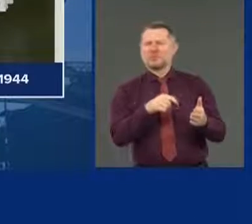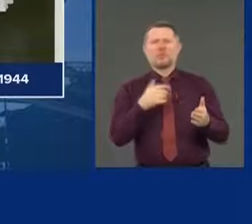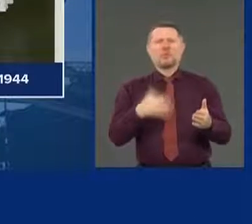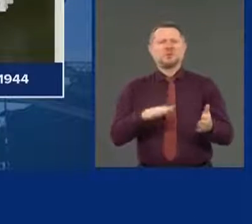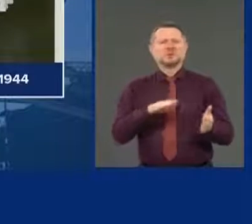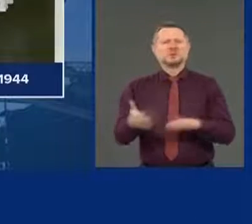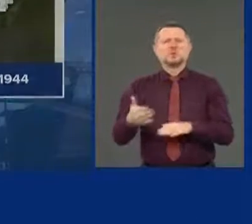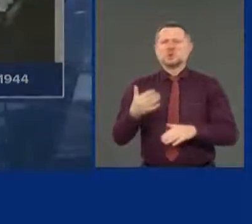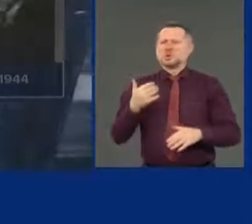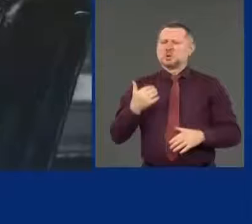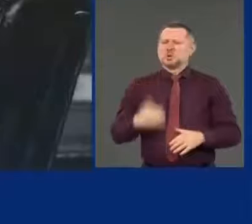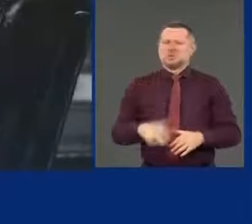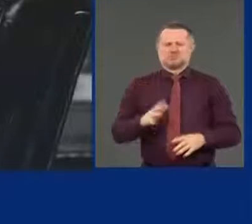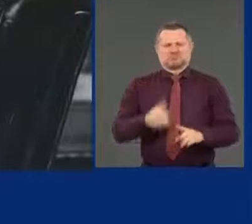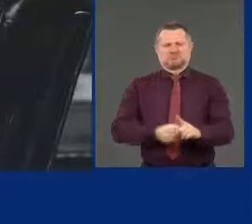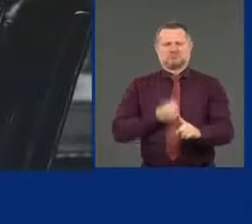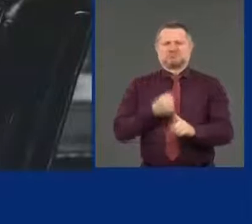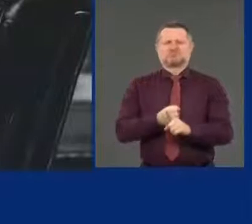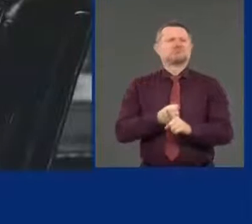brings home the message of today.